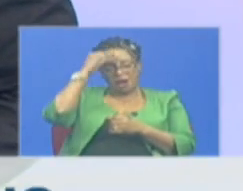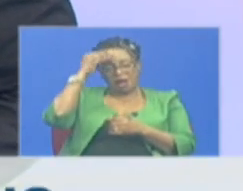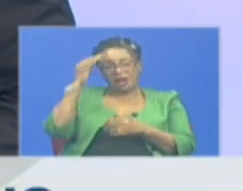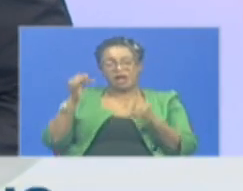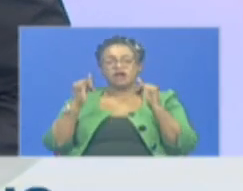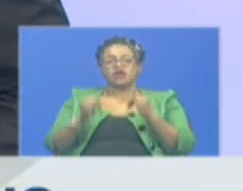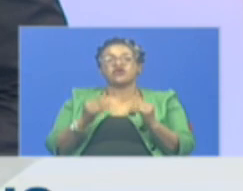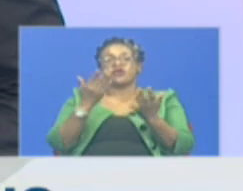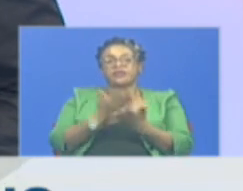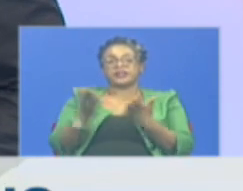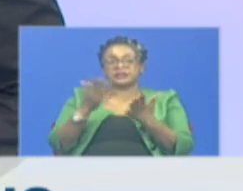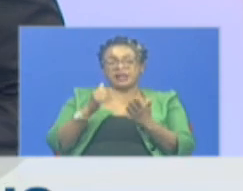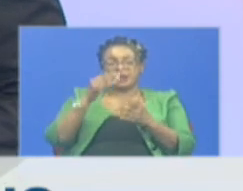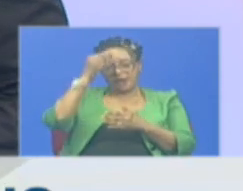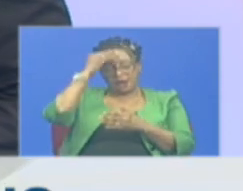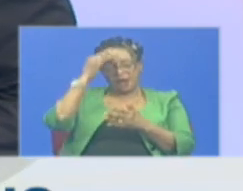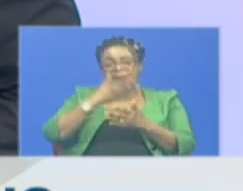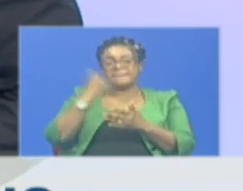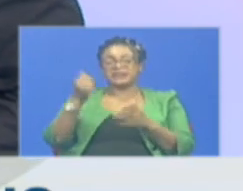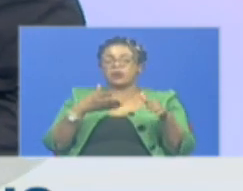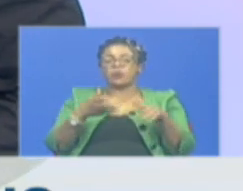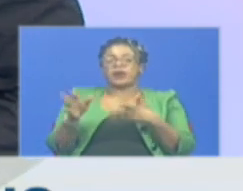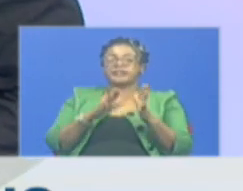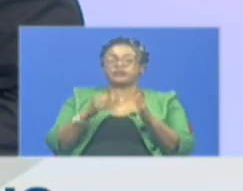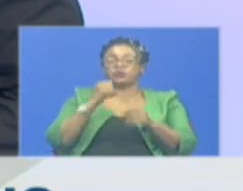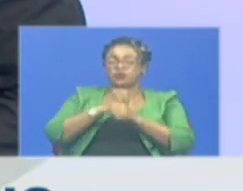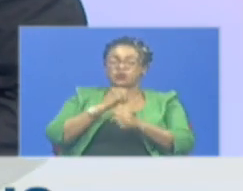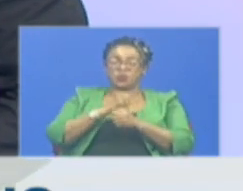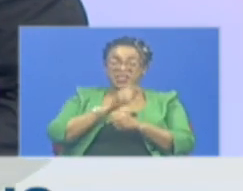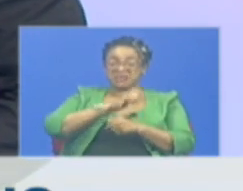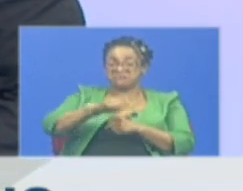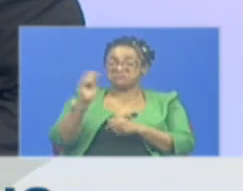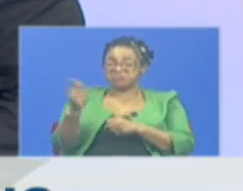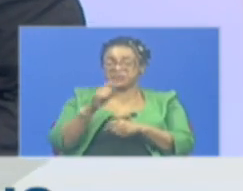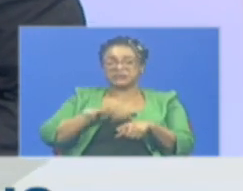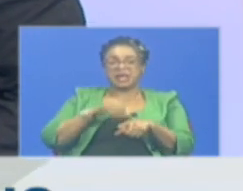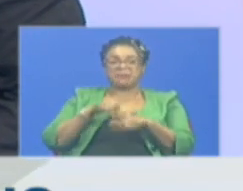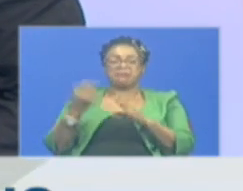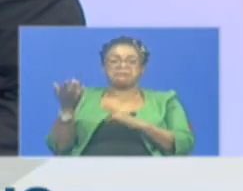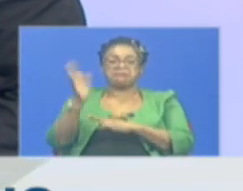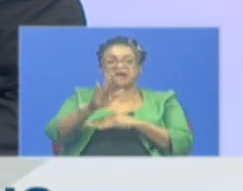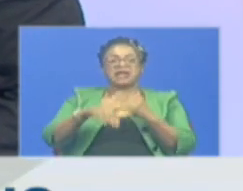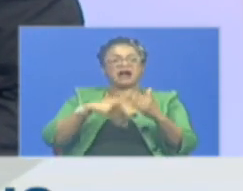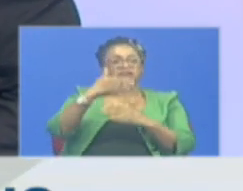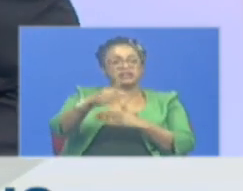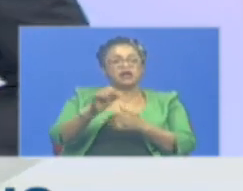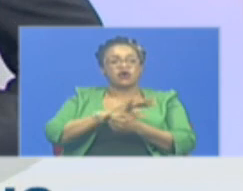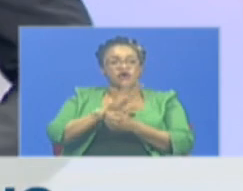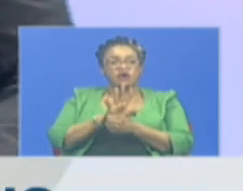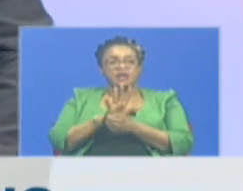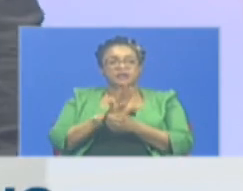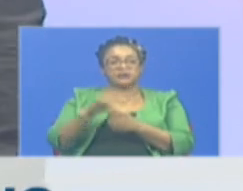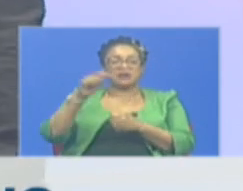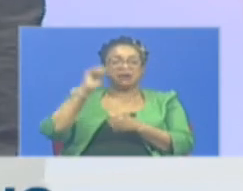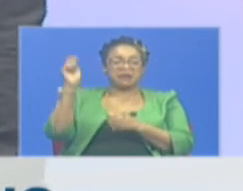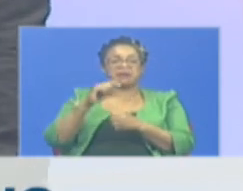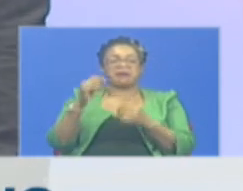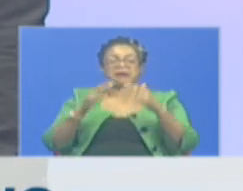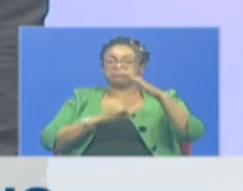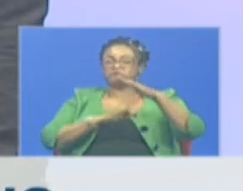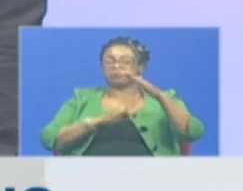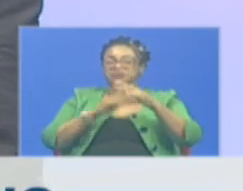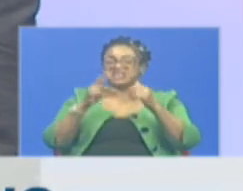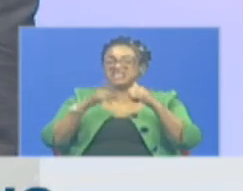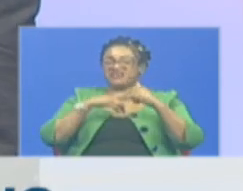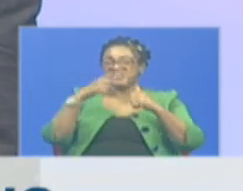adapt better ways of playing the game in readiness for when play resumes after the coronavirus pandemic. Kenya ranked 76th in the world